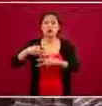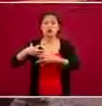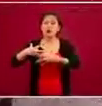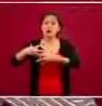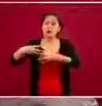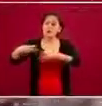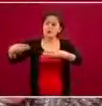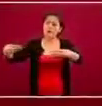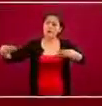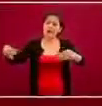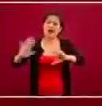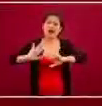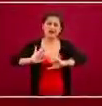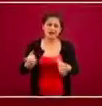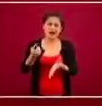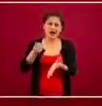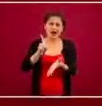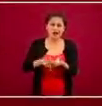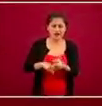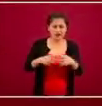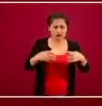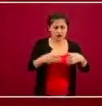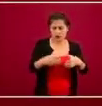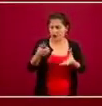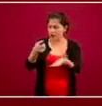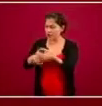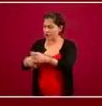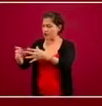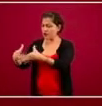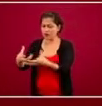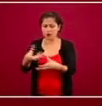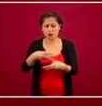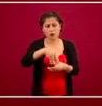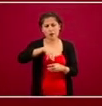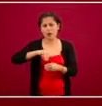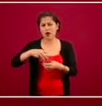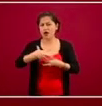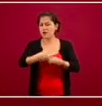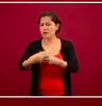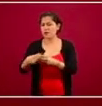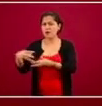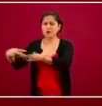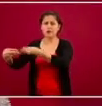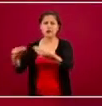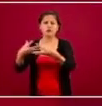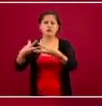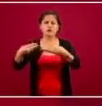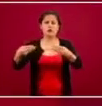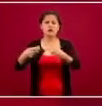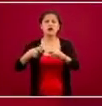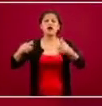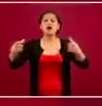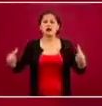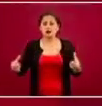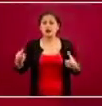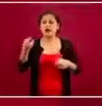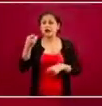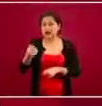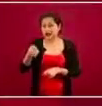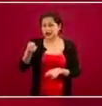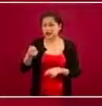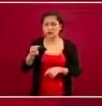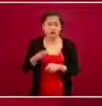dispersed propagation of the virus, which means there are several outbreaks within the community that start to